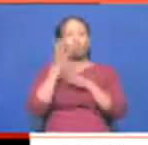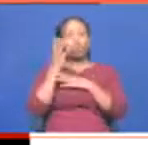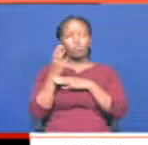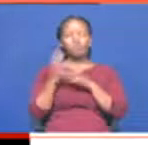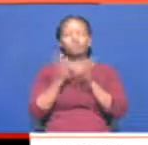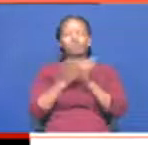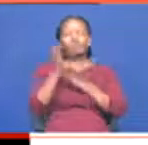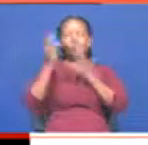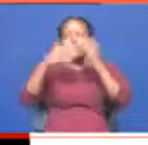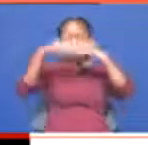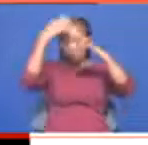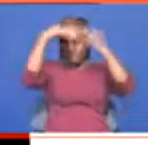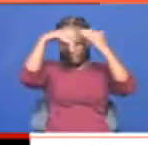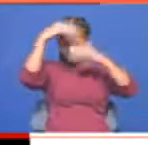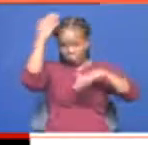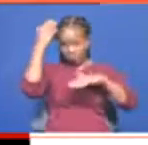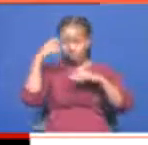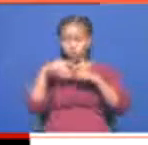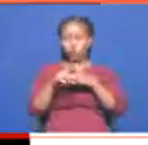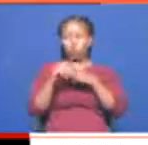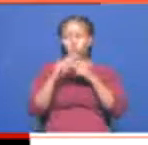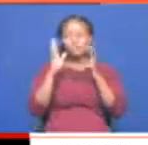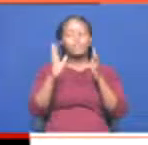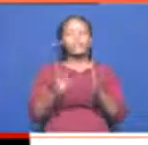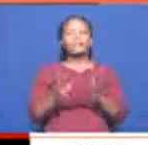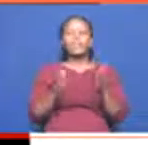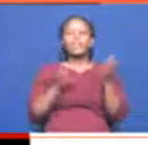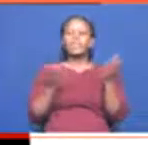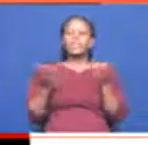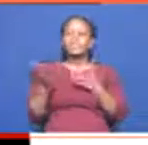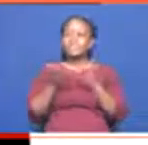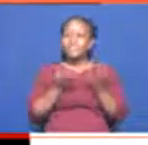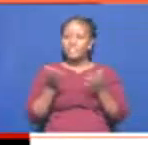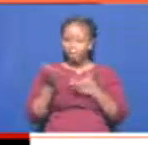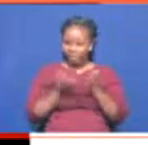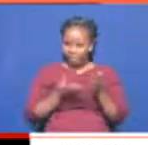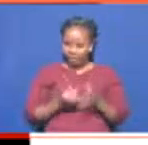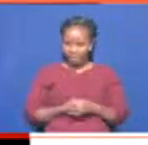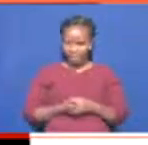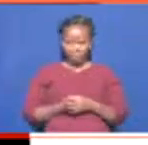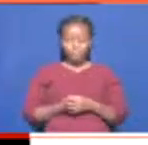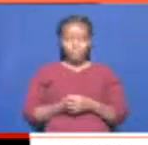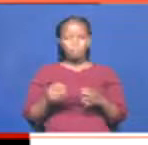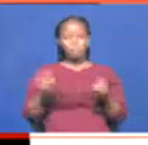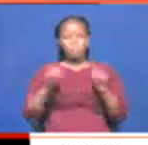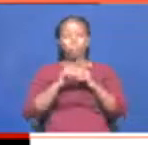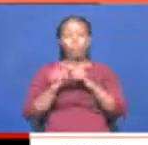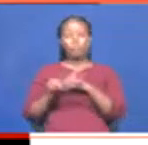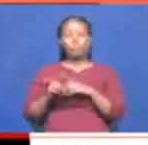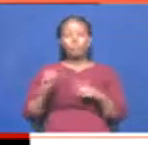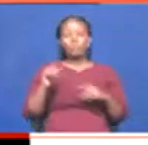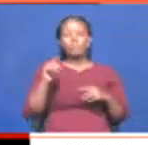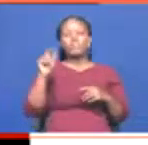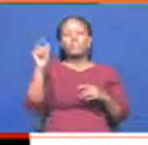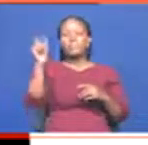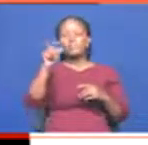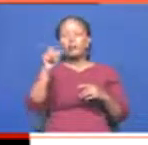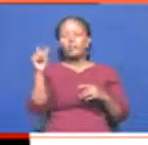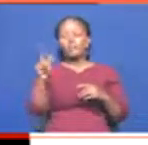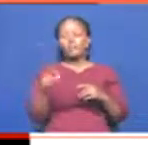professional engineering services at the regional